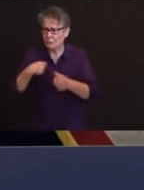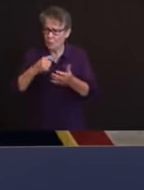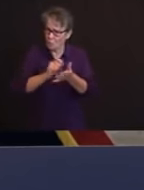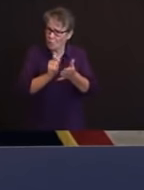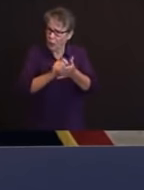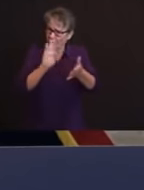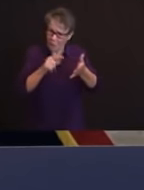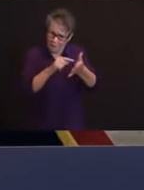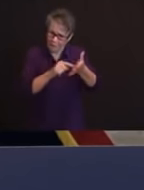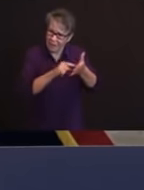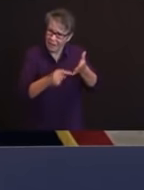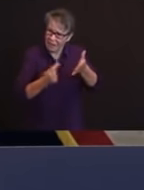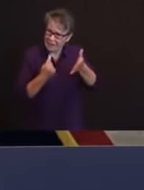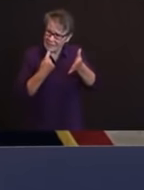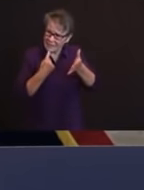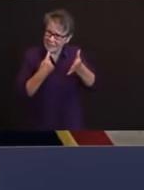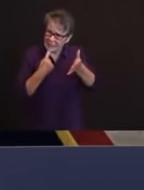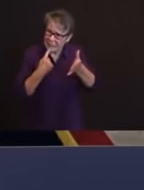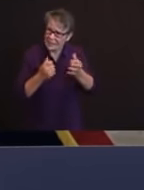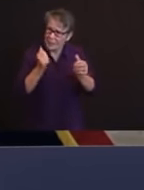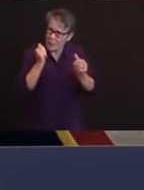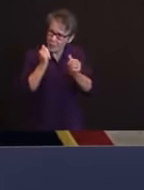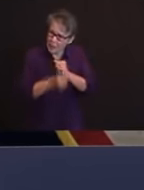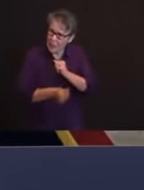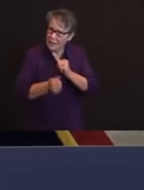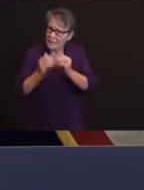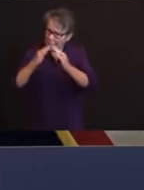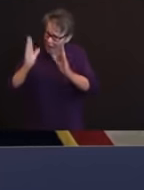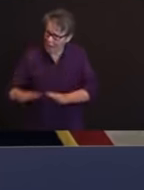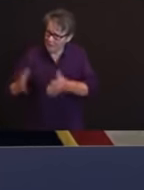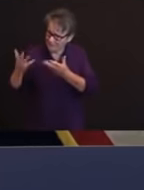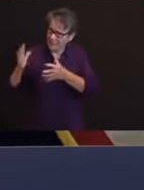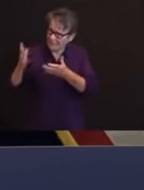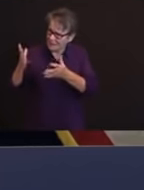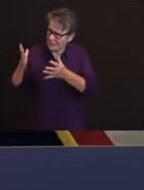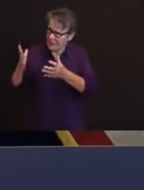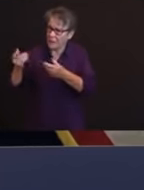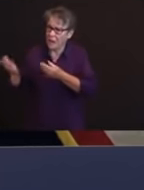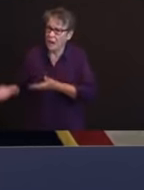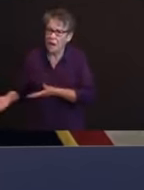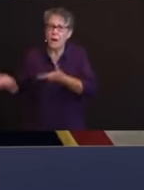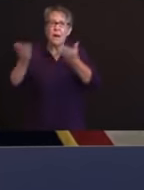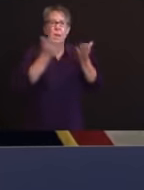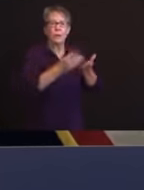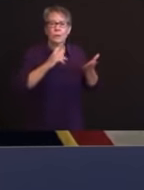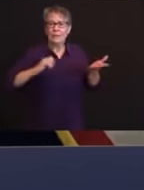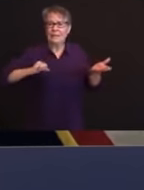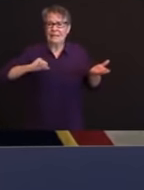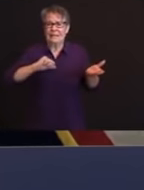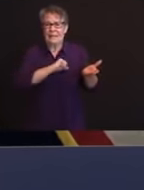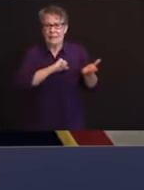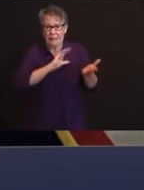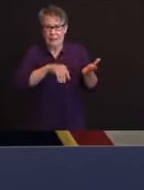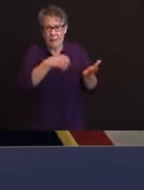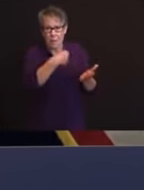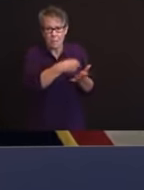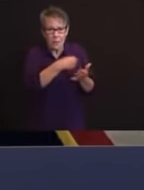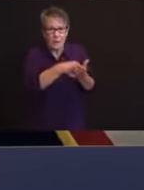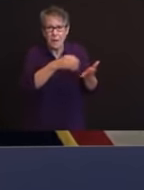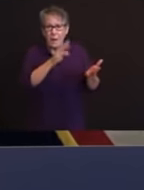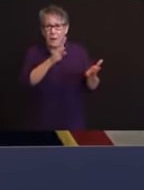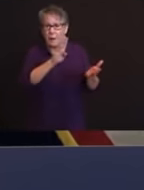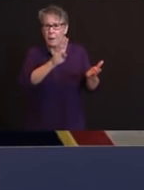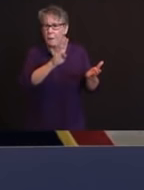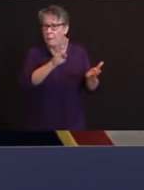of Representatives and is ready for a vote in the Senate that will provide $15 billion of relief to small businesses here